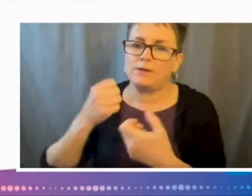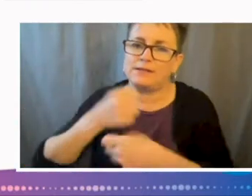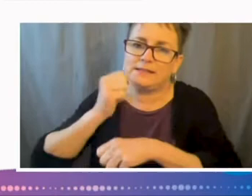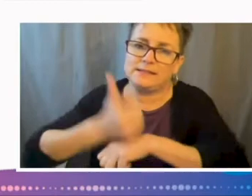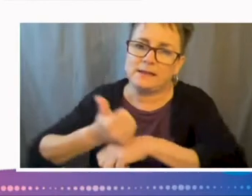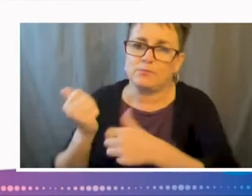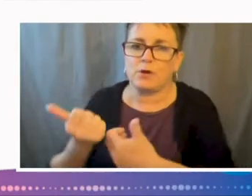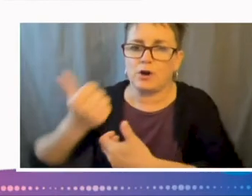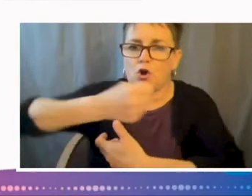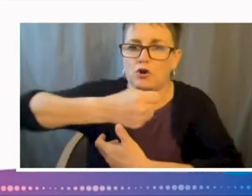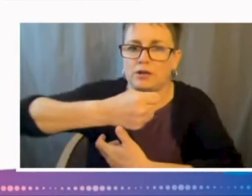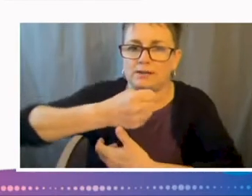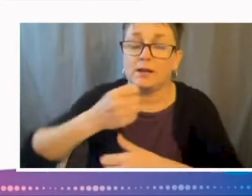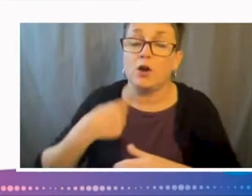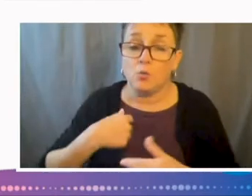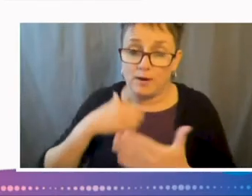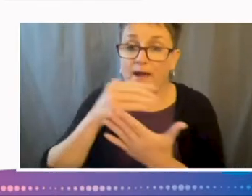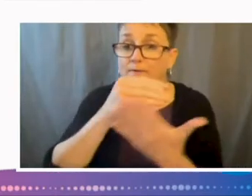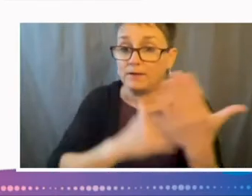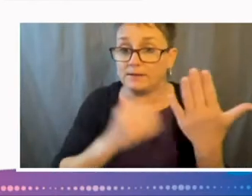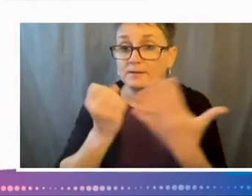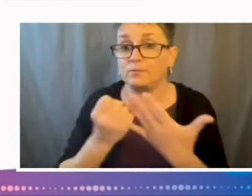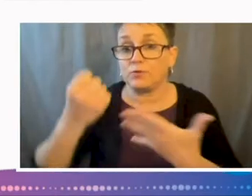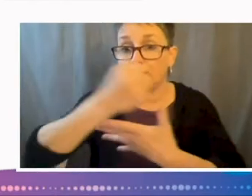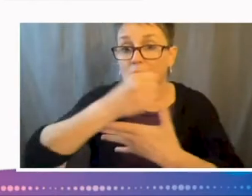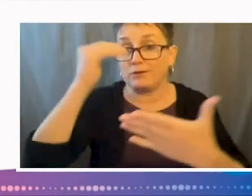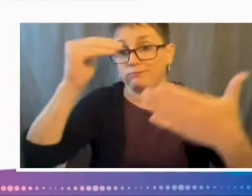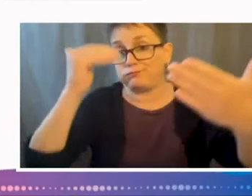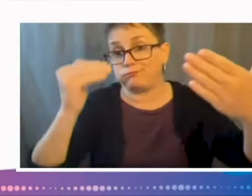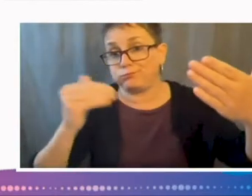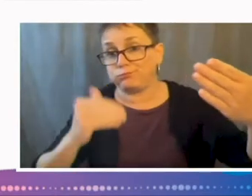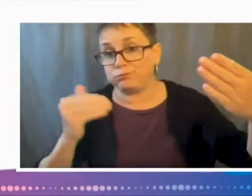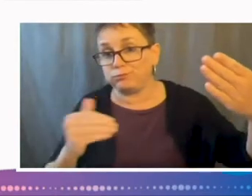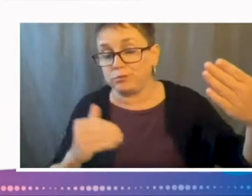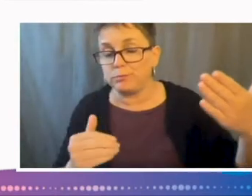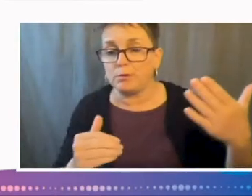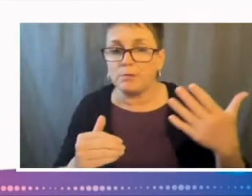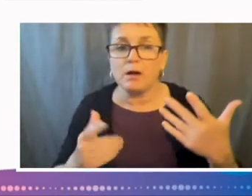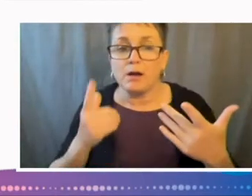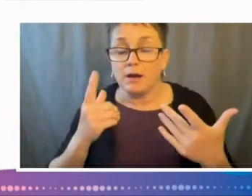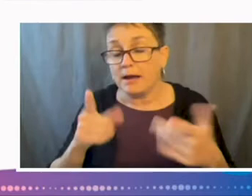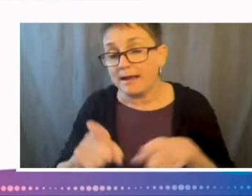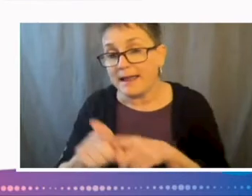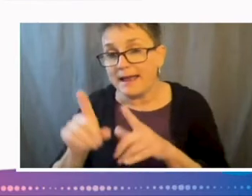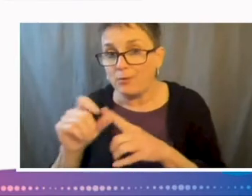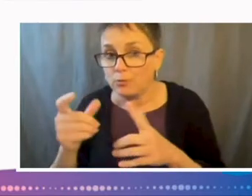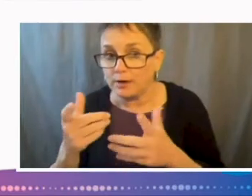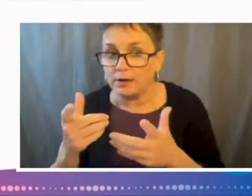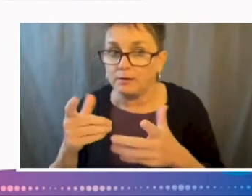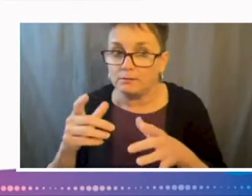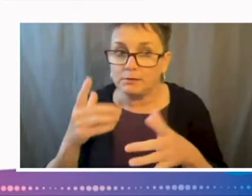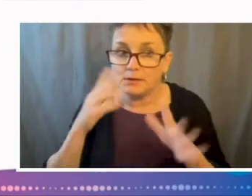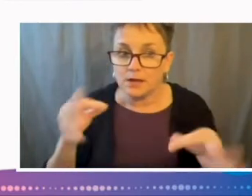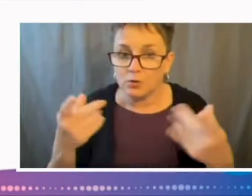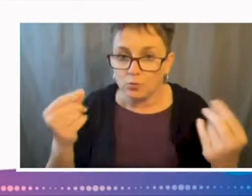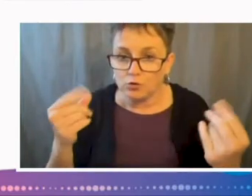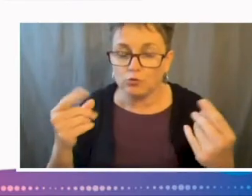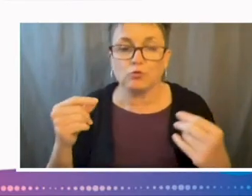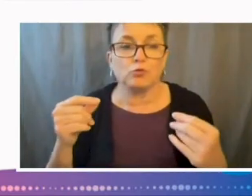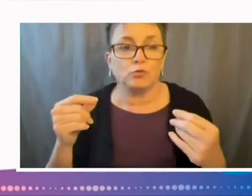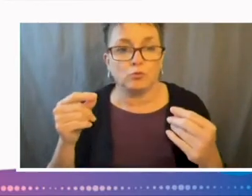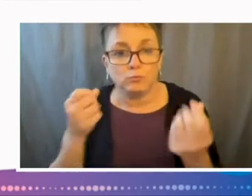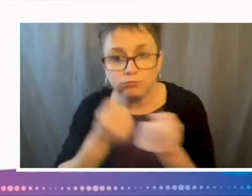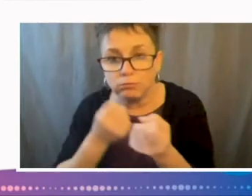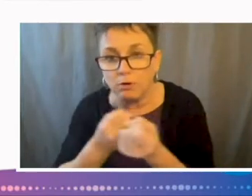priorities that we use to rank projects, promote them, or identify them and weigh them against each other. You can see